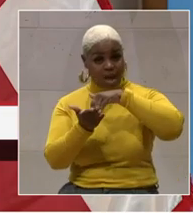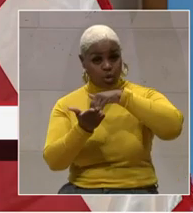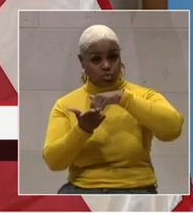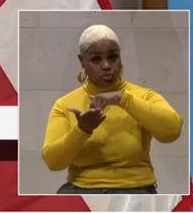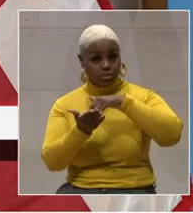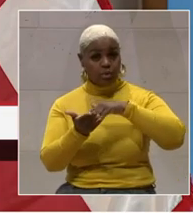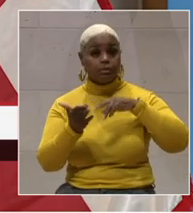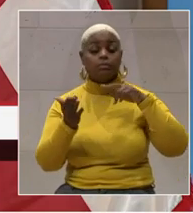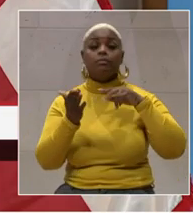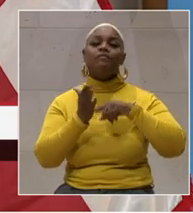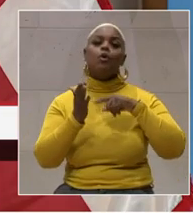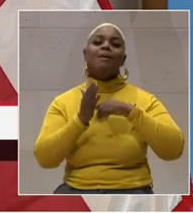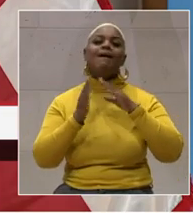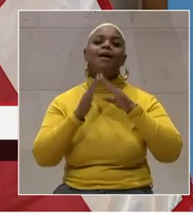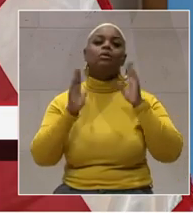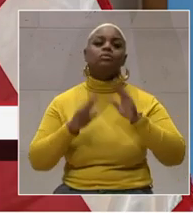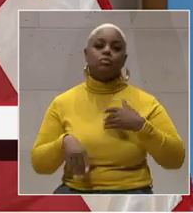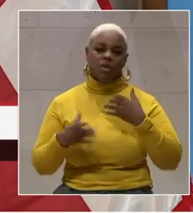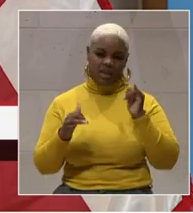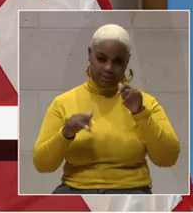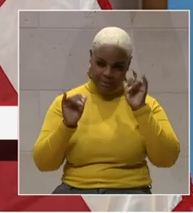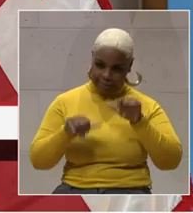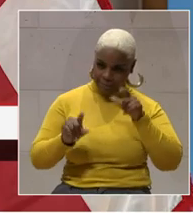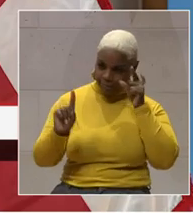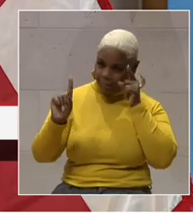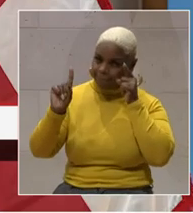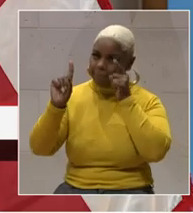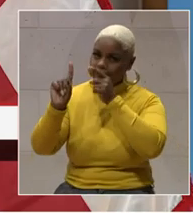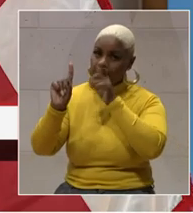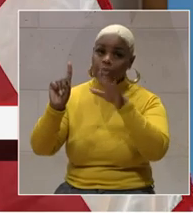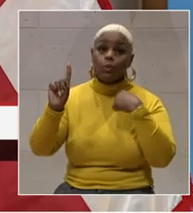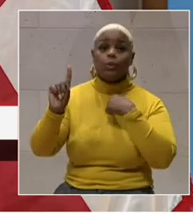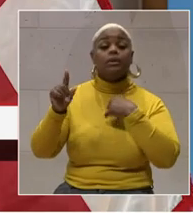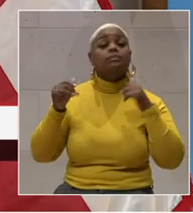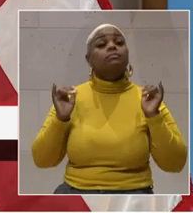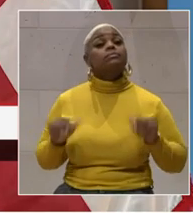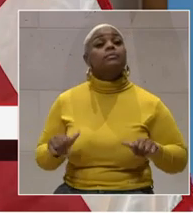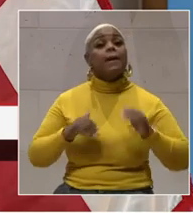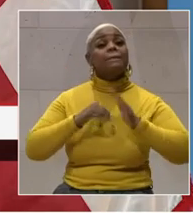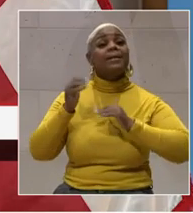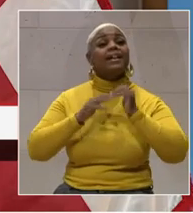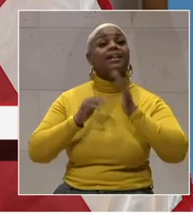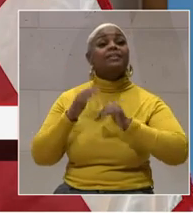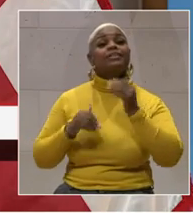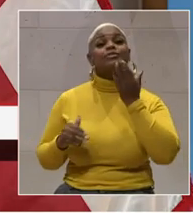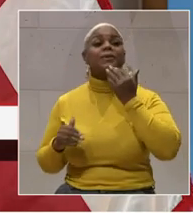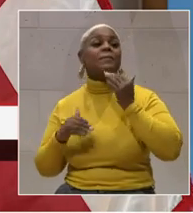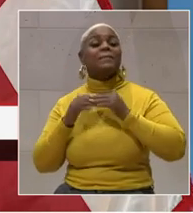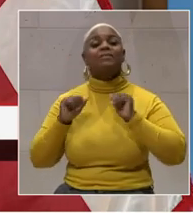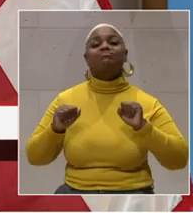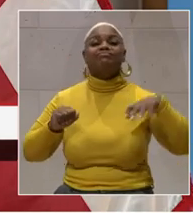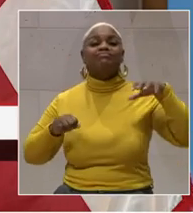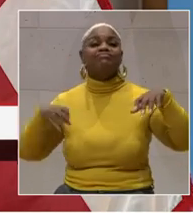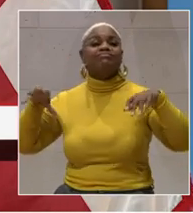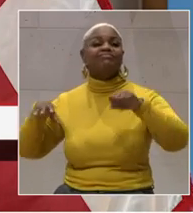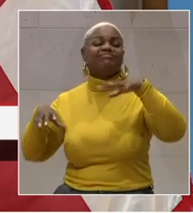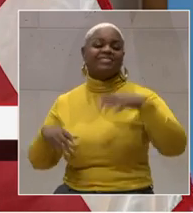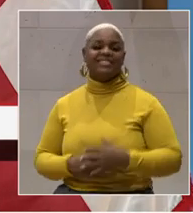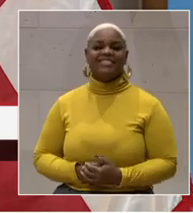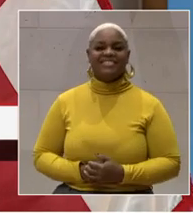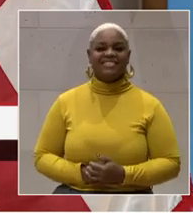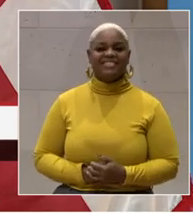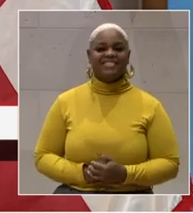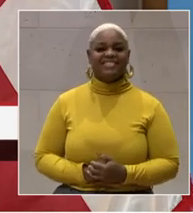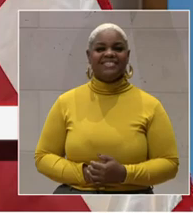in our city of build, baby, build when it comes to affordable housing. And we're looking for more ways